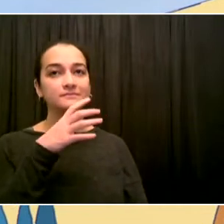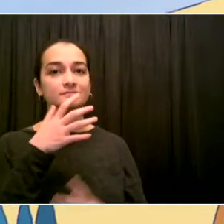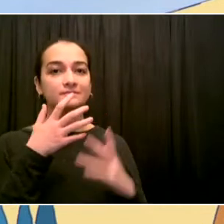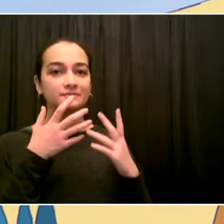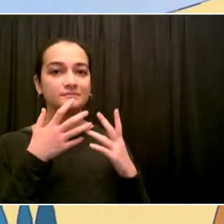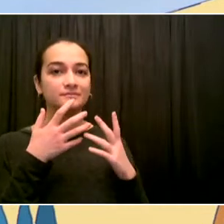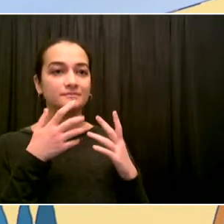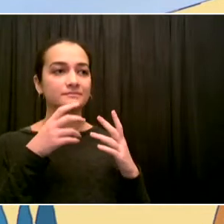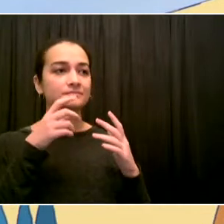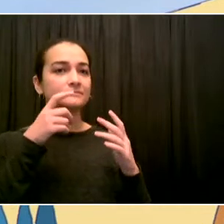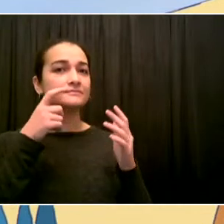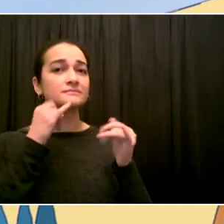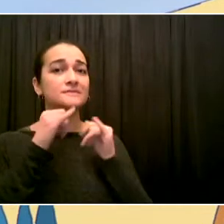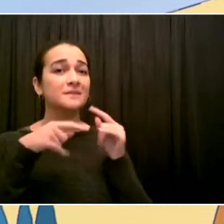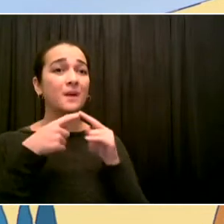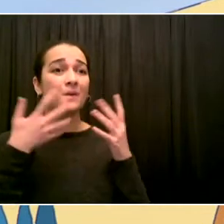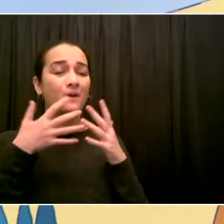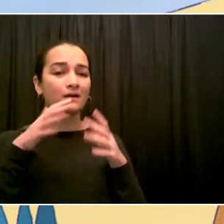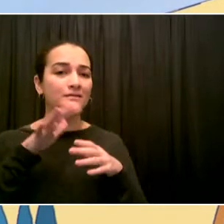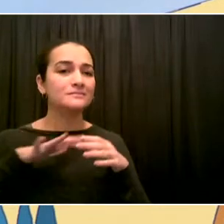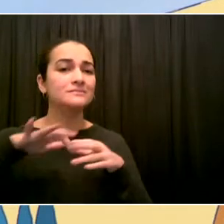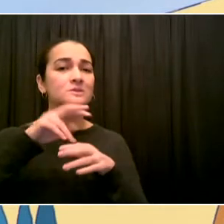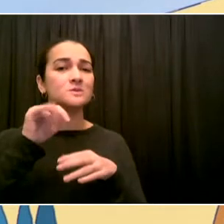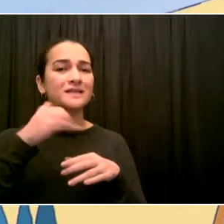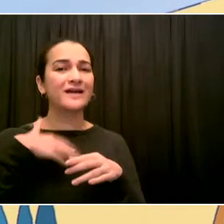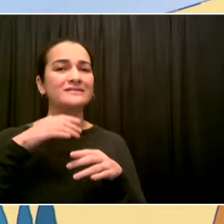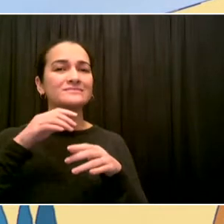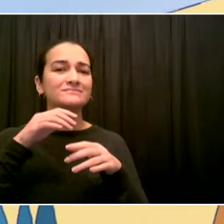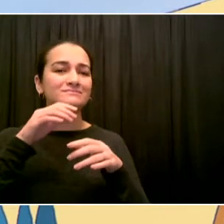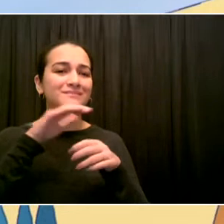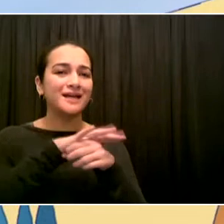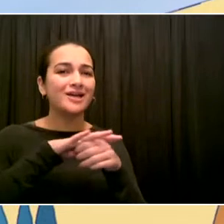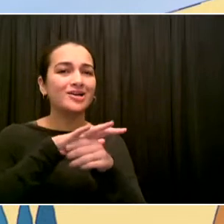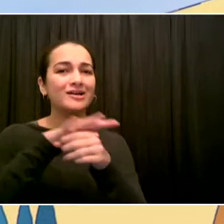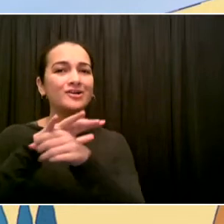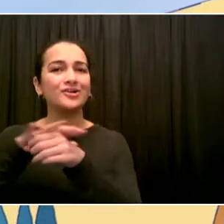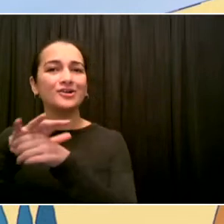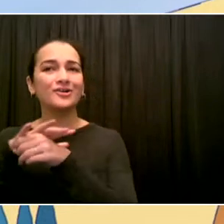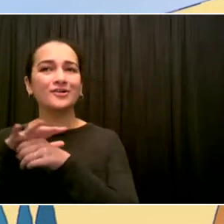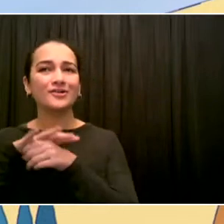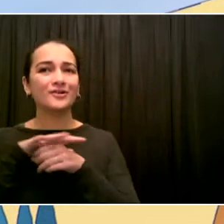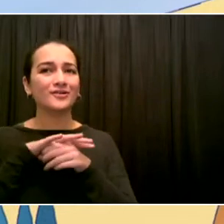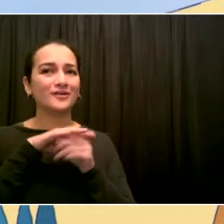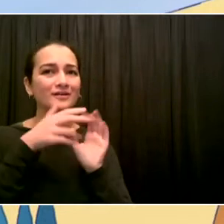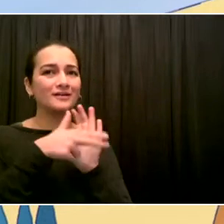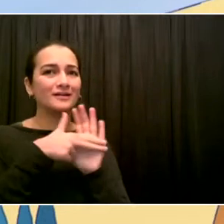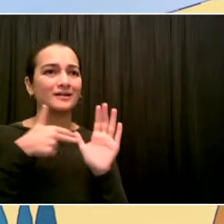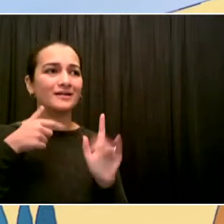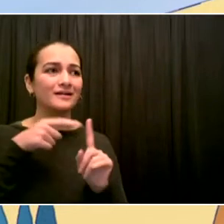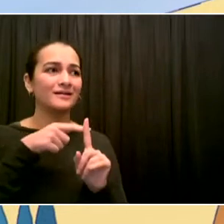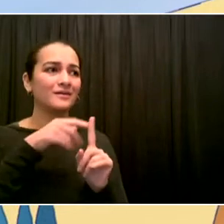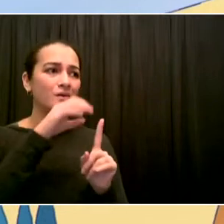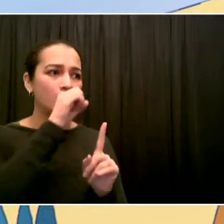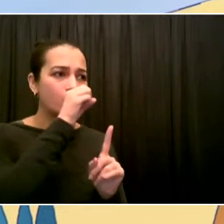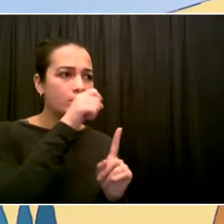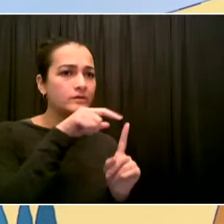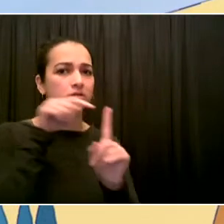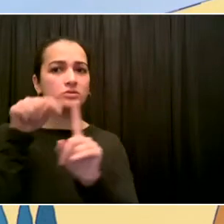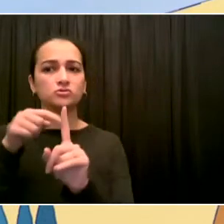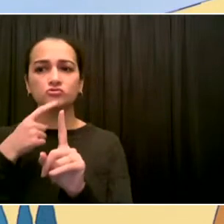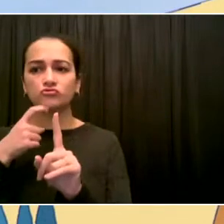have any discussions arguing about the different color-coded zones, or were there any other specific issues you could point to